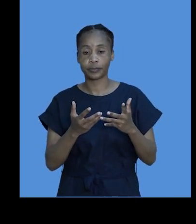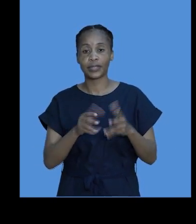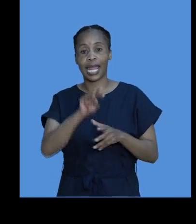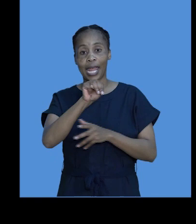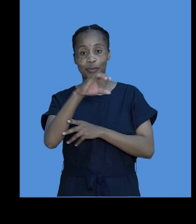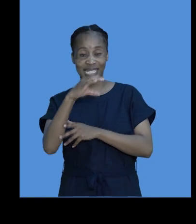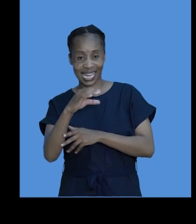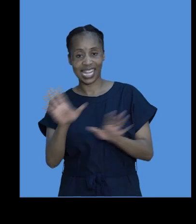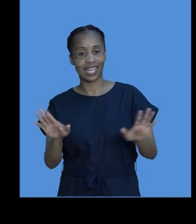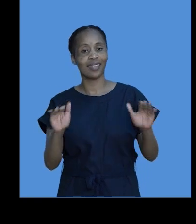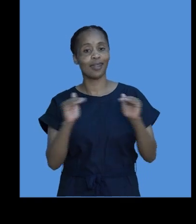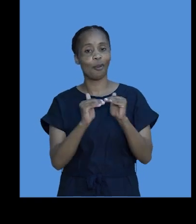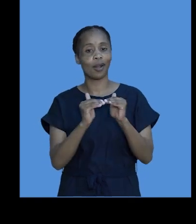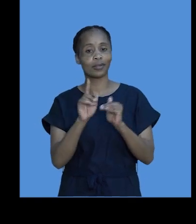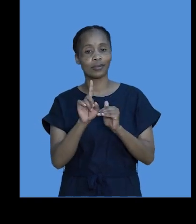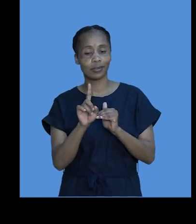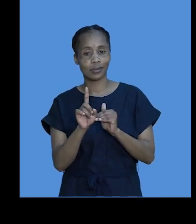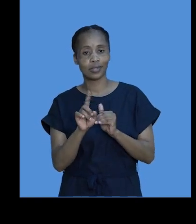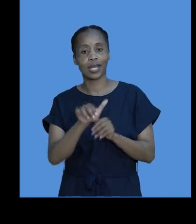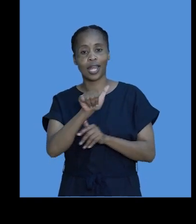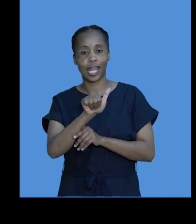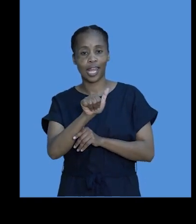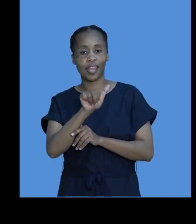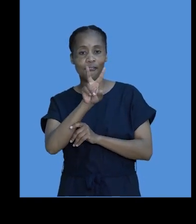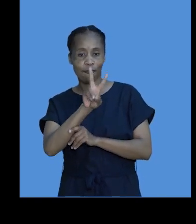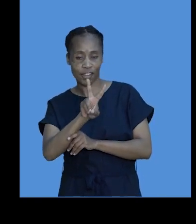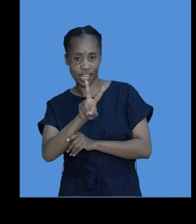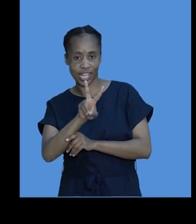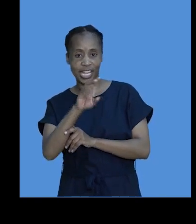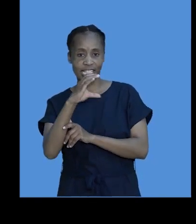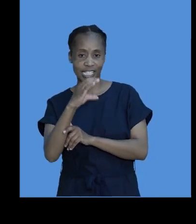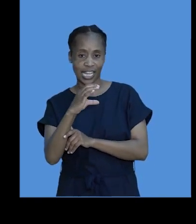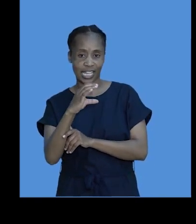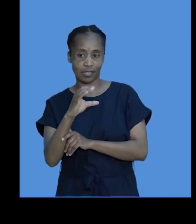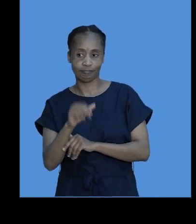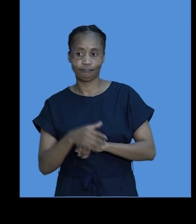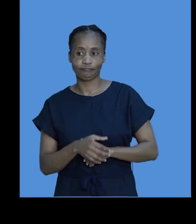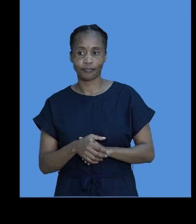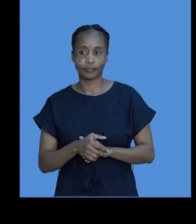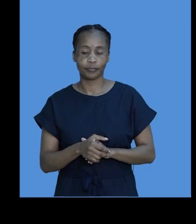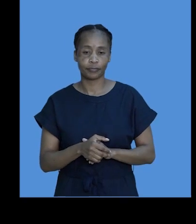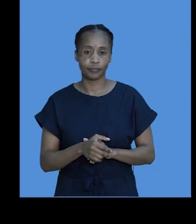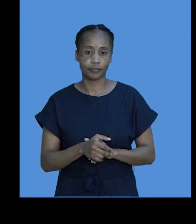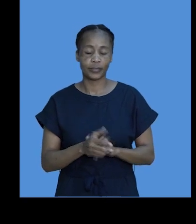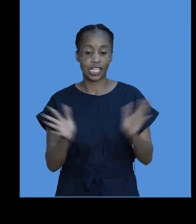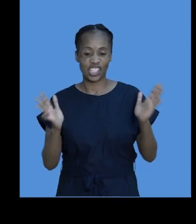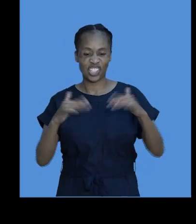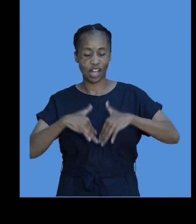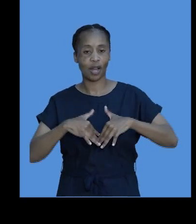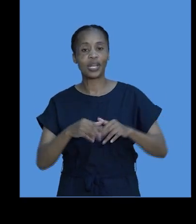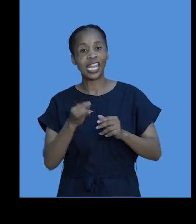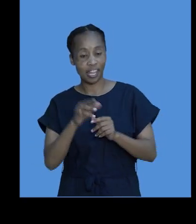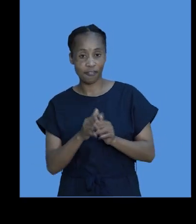so this is our shutdown point, our point where our MC is equals to our AVC